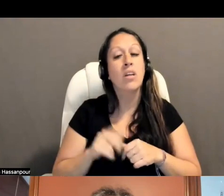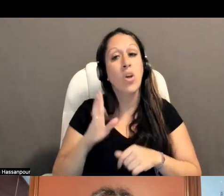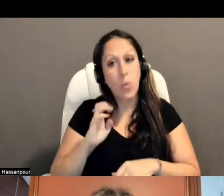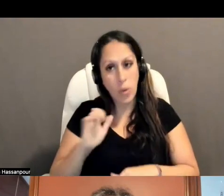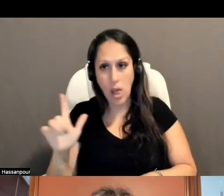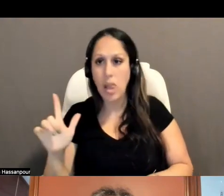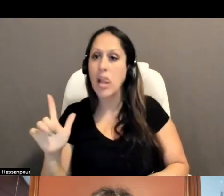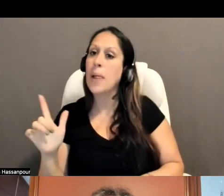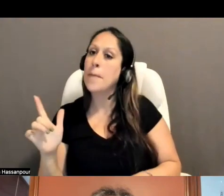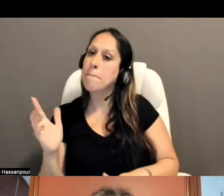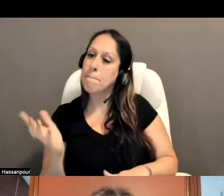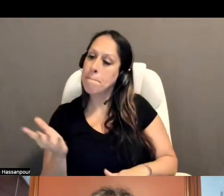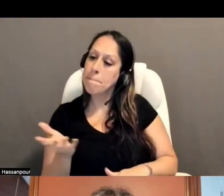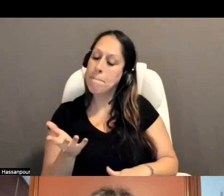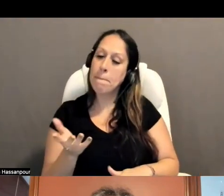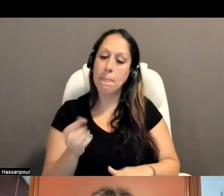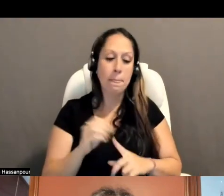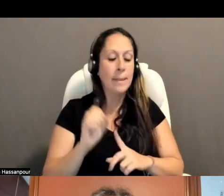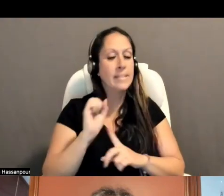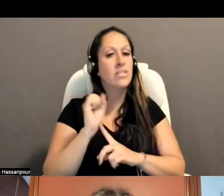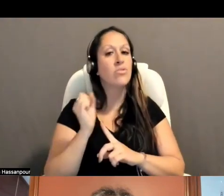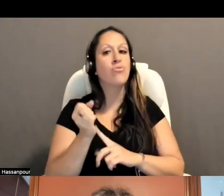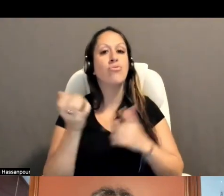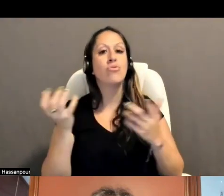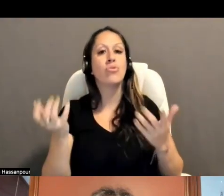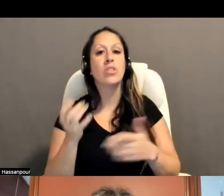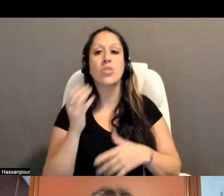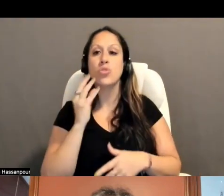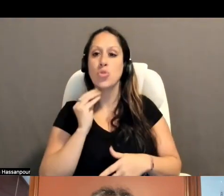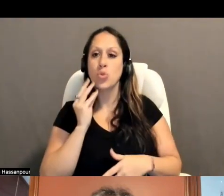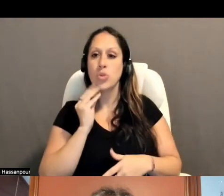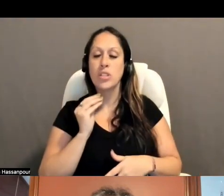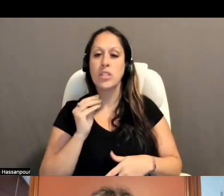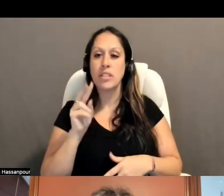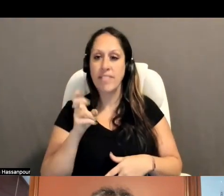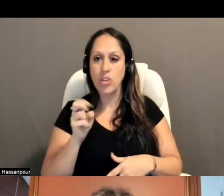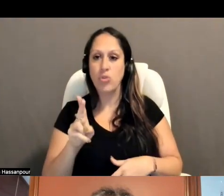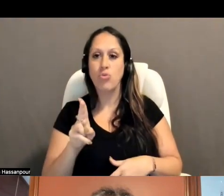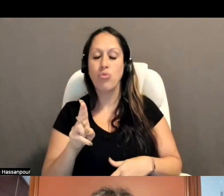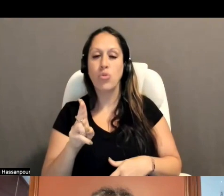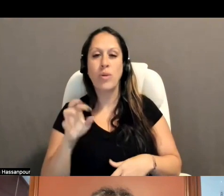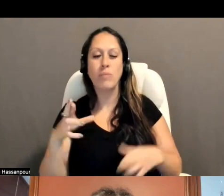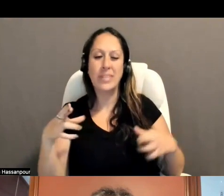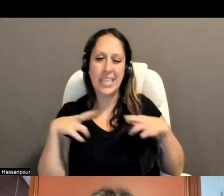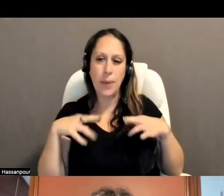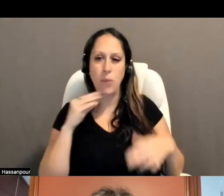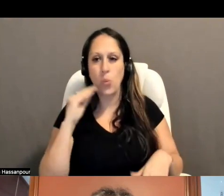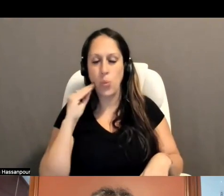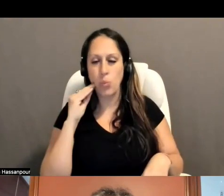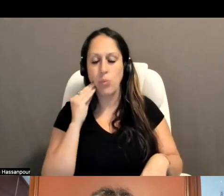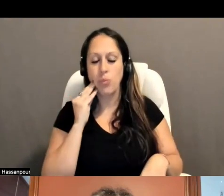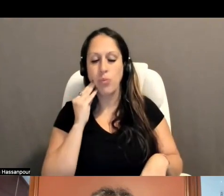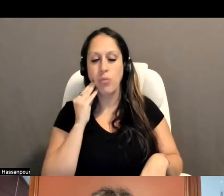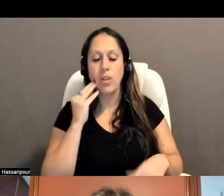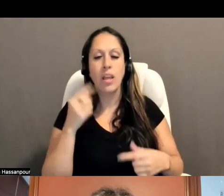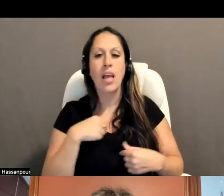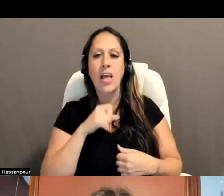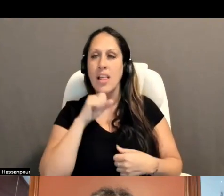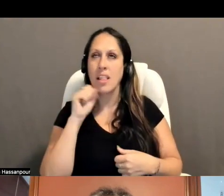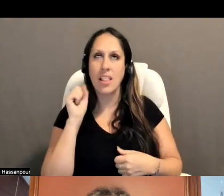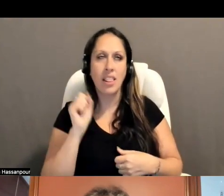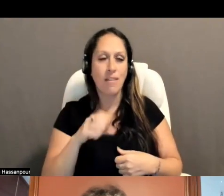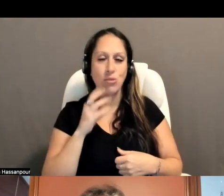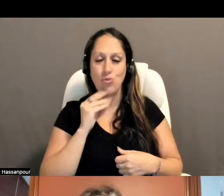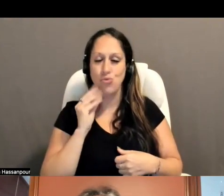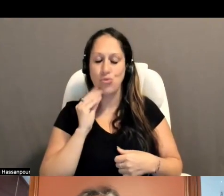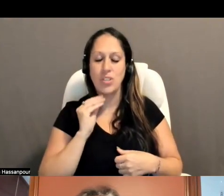Well, in the case of Jewish venues or retirement homes, I love Jewish